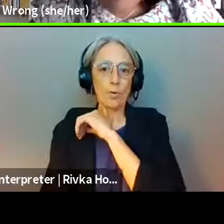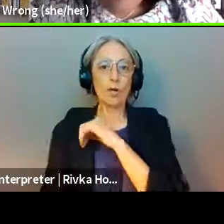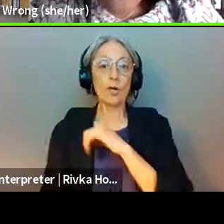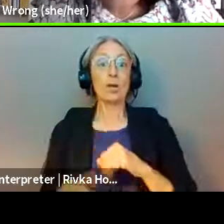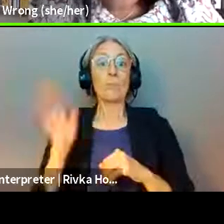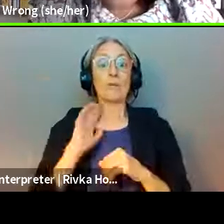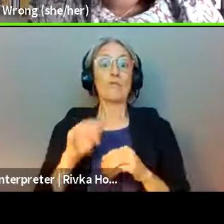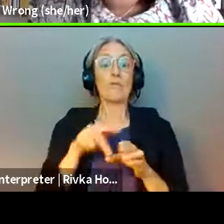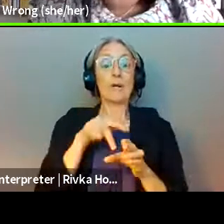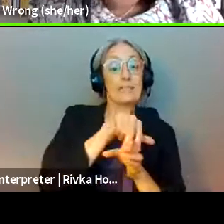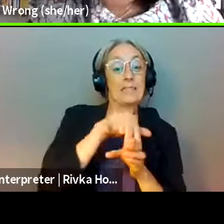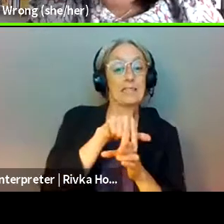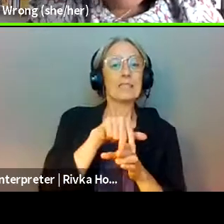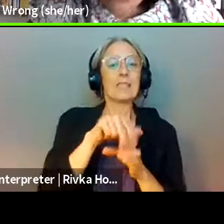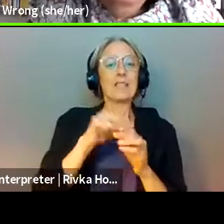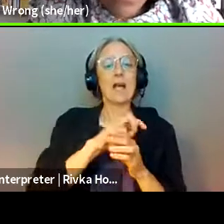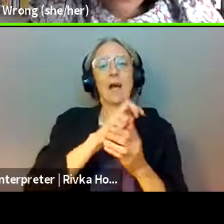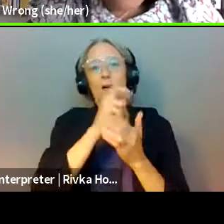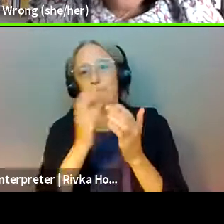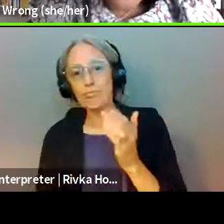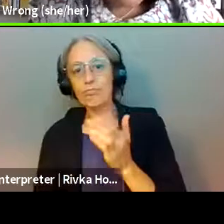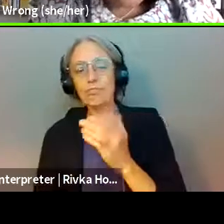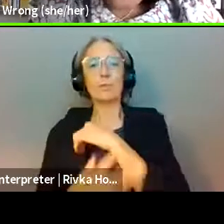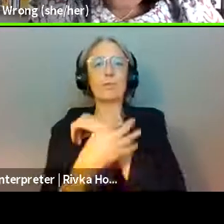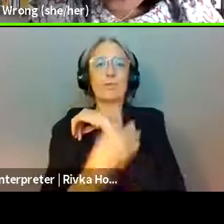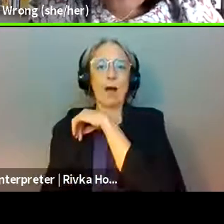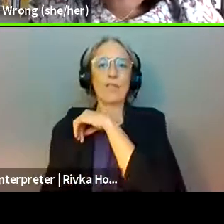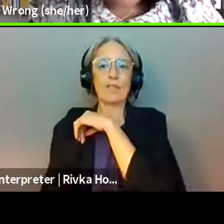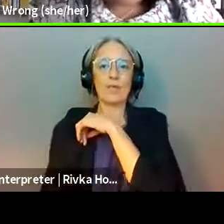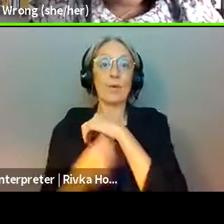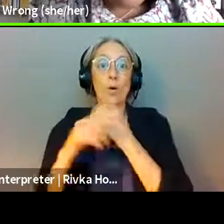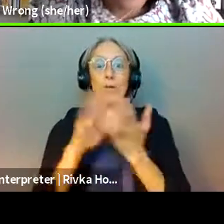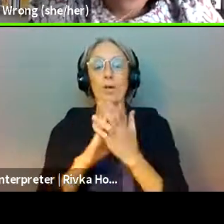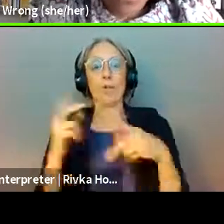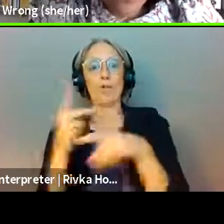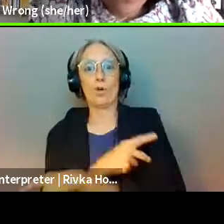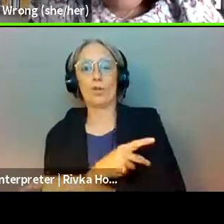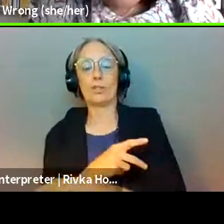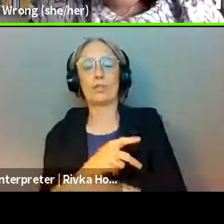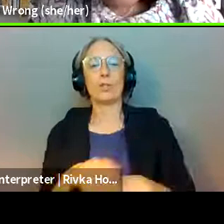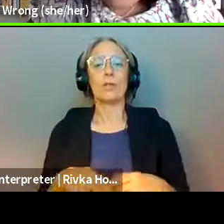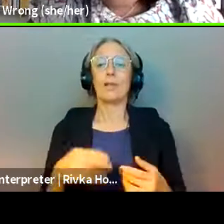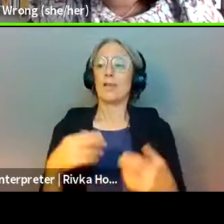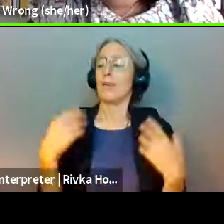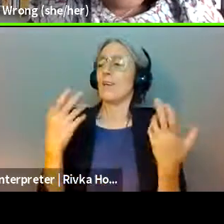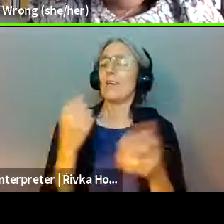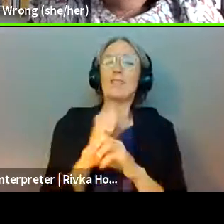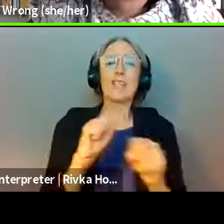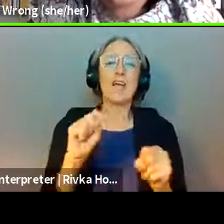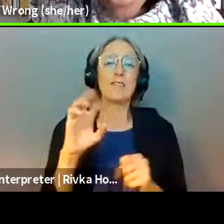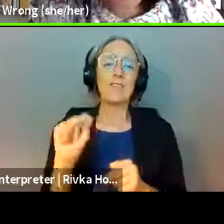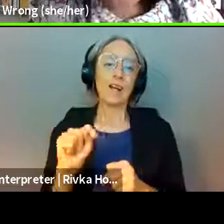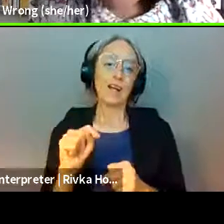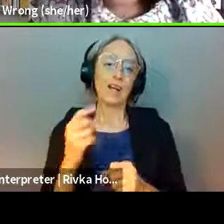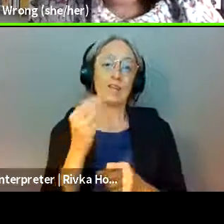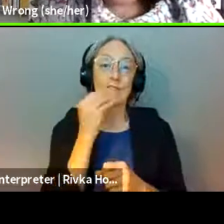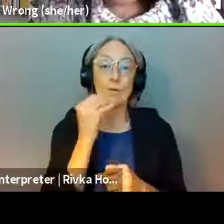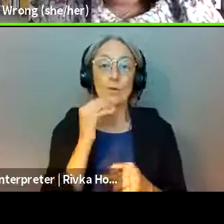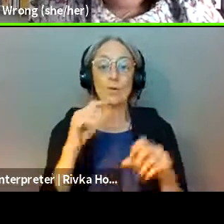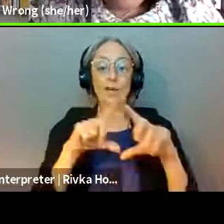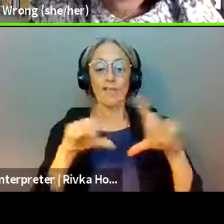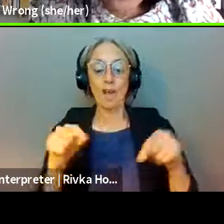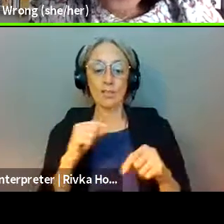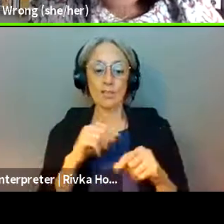deeper into poverty. And the social safety net is everything from food subsidies to housing vouchers to unemployment